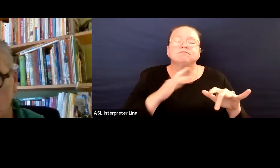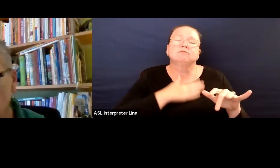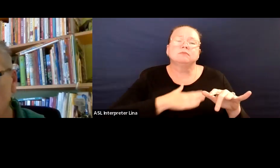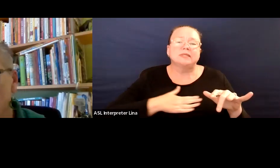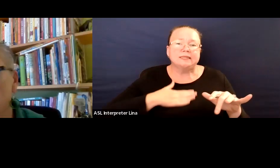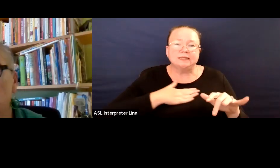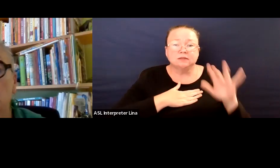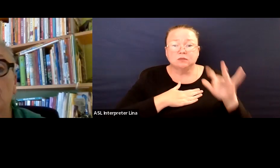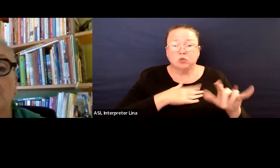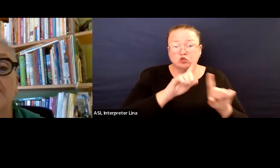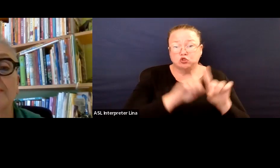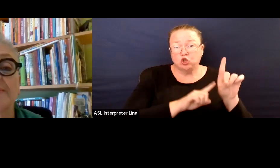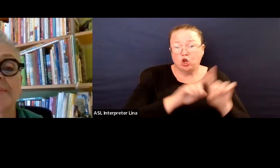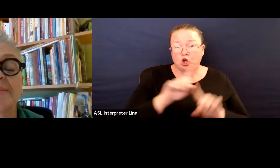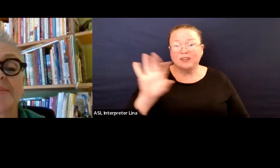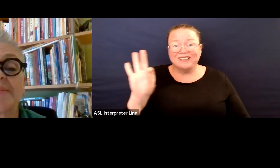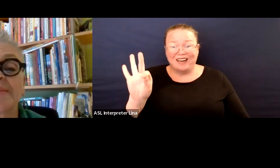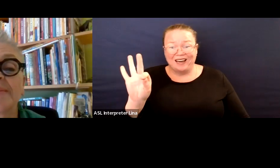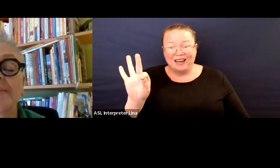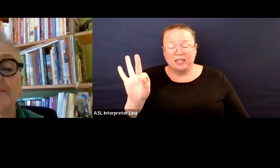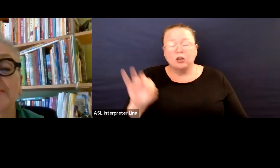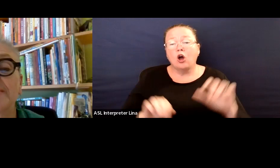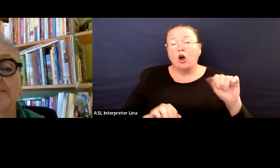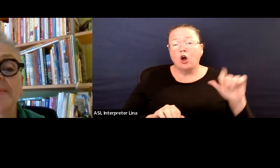press *9 or